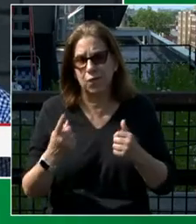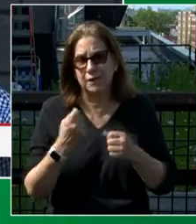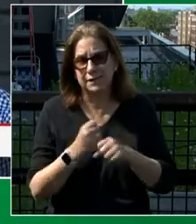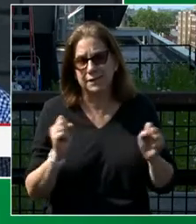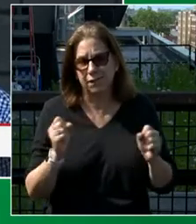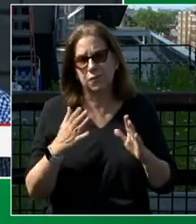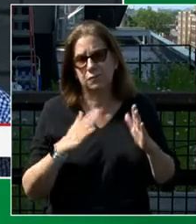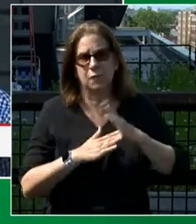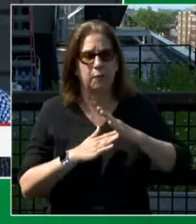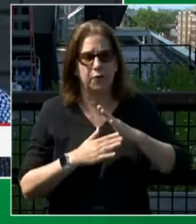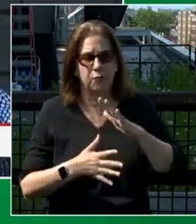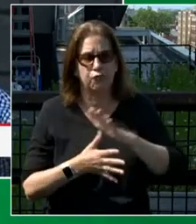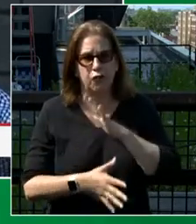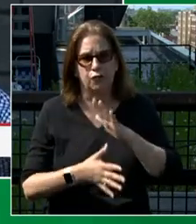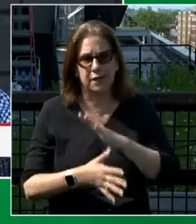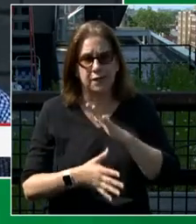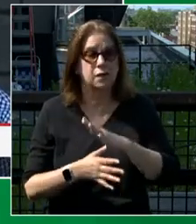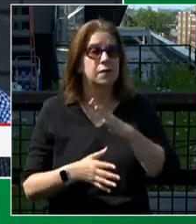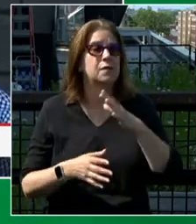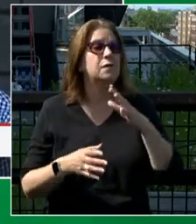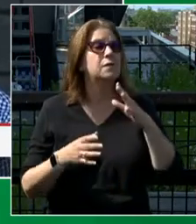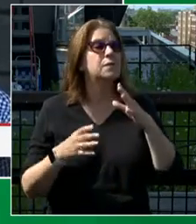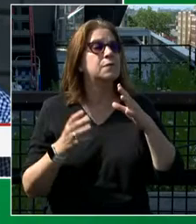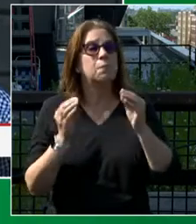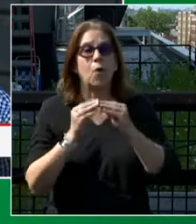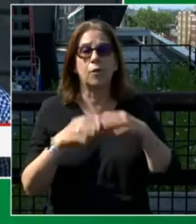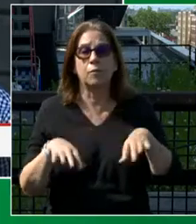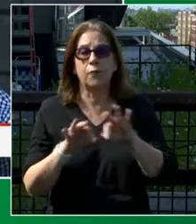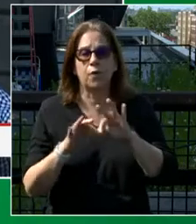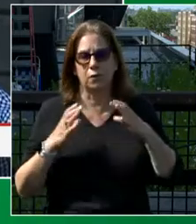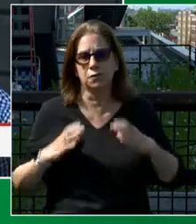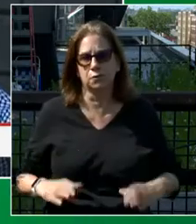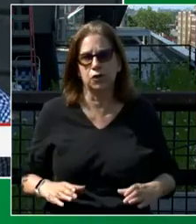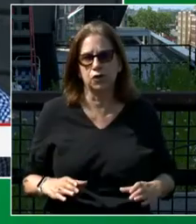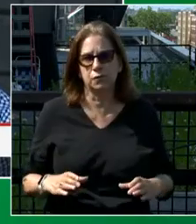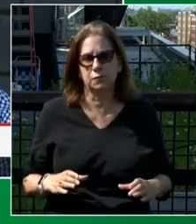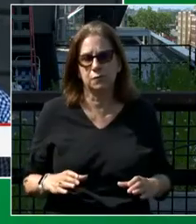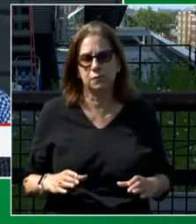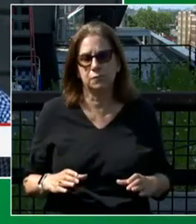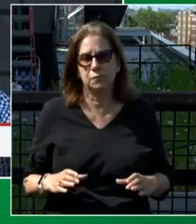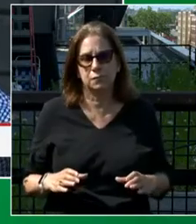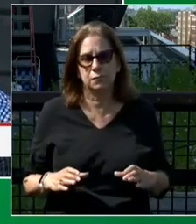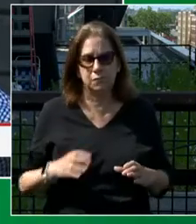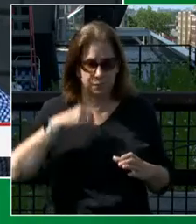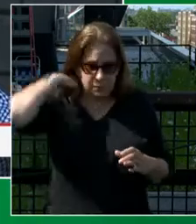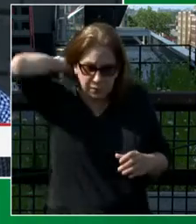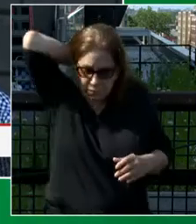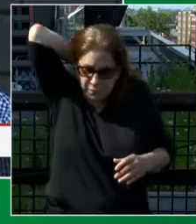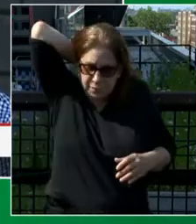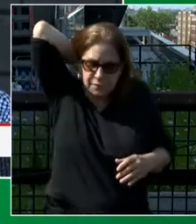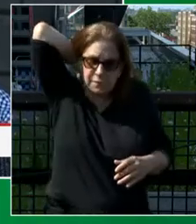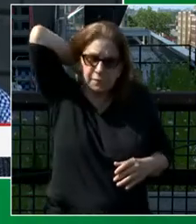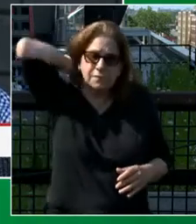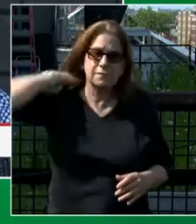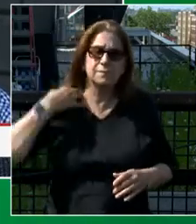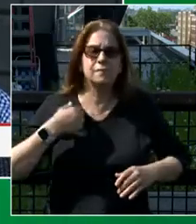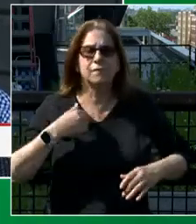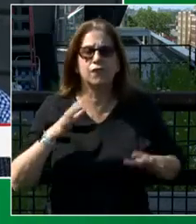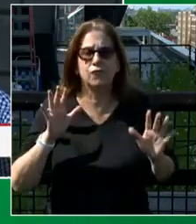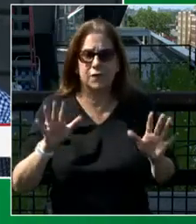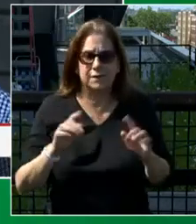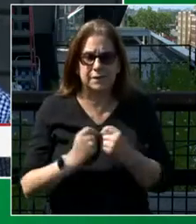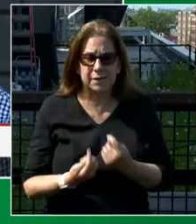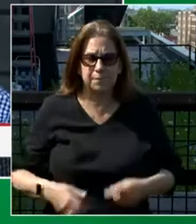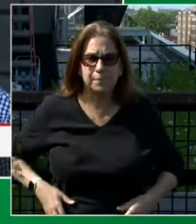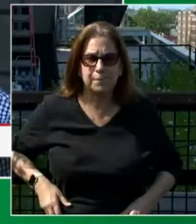priority. And fortunately, we just have a great team that was able to help us do all those things, whether it was find gloves or